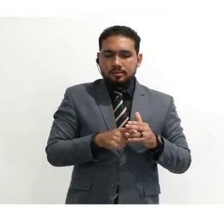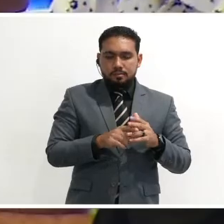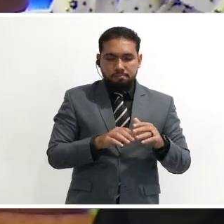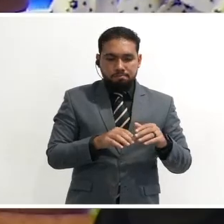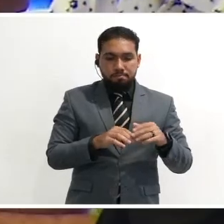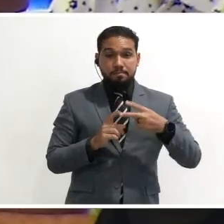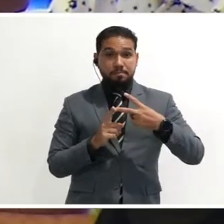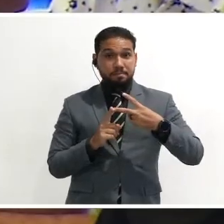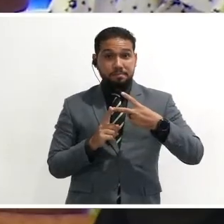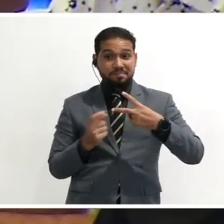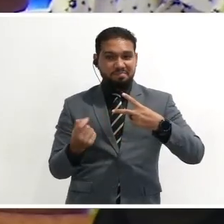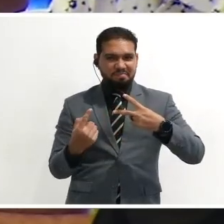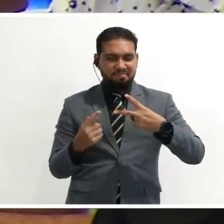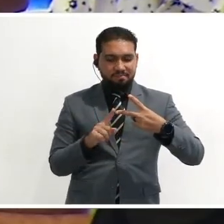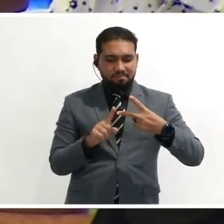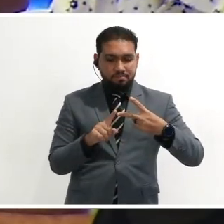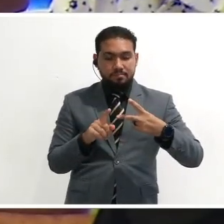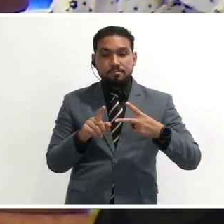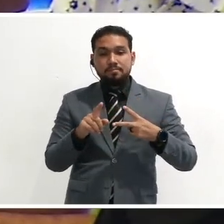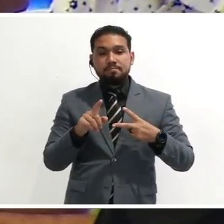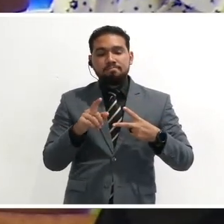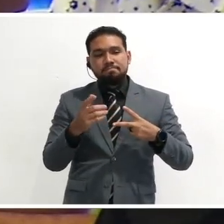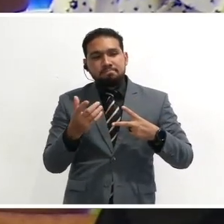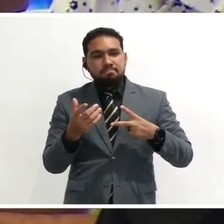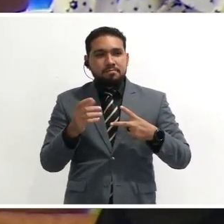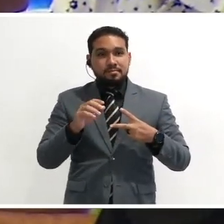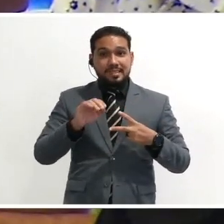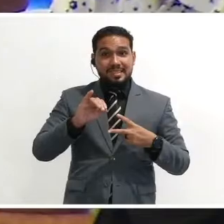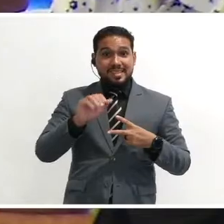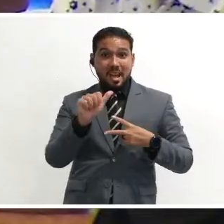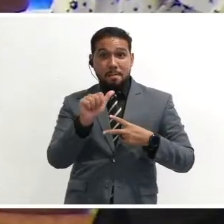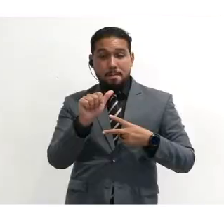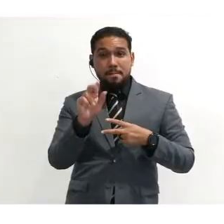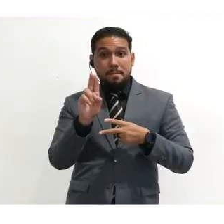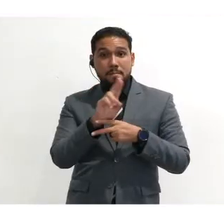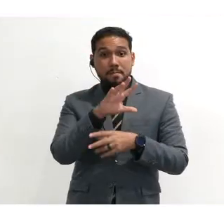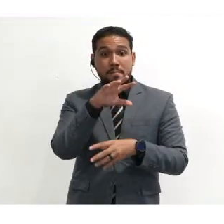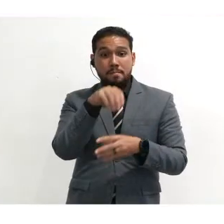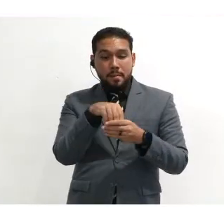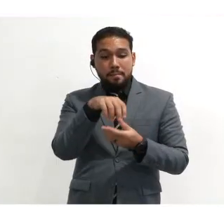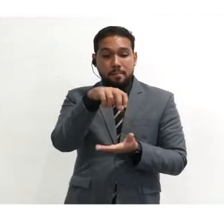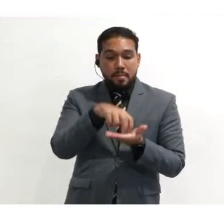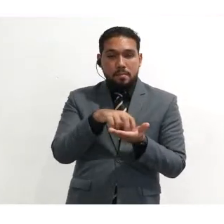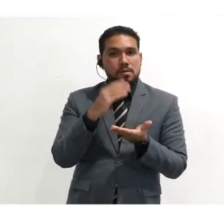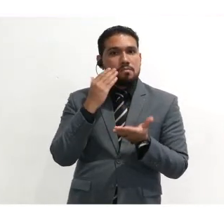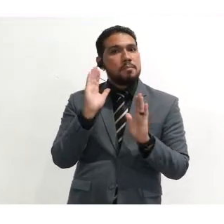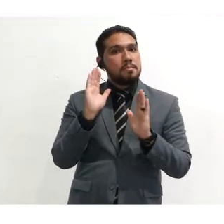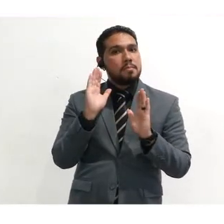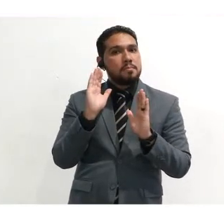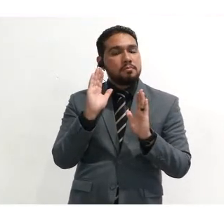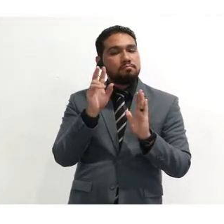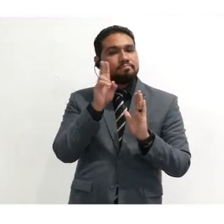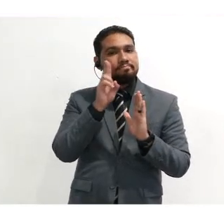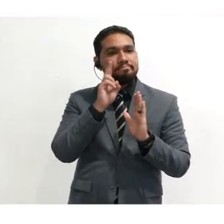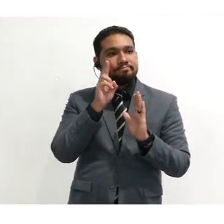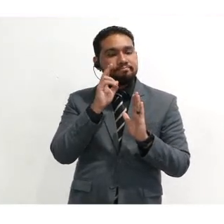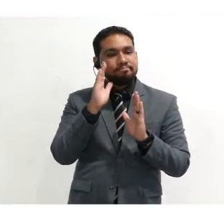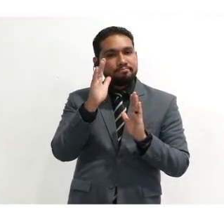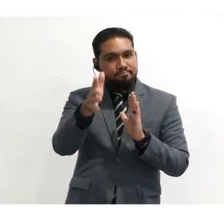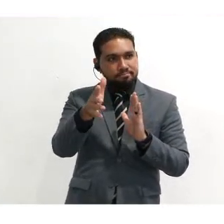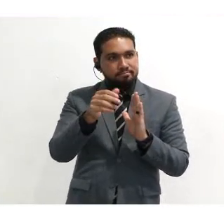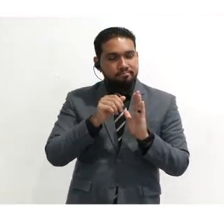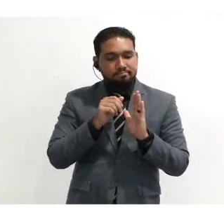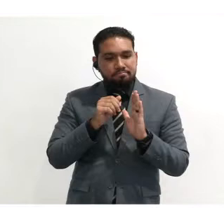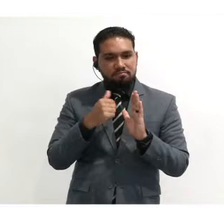I don't know how important that will be. In industry, to my knowledge,